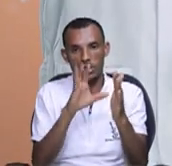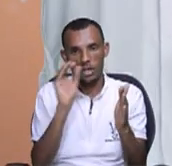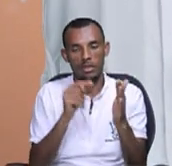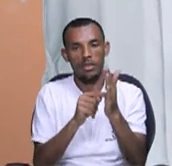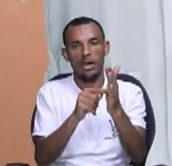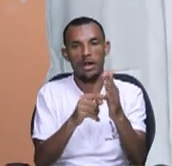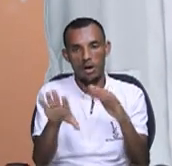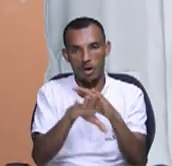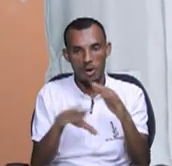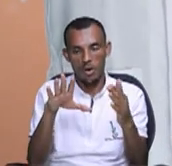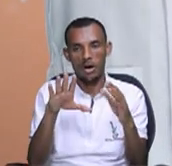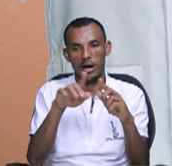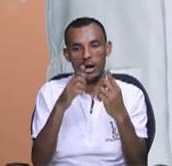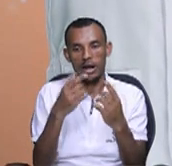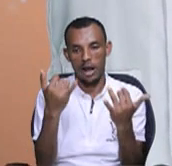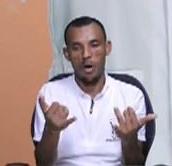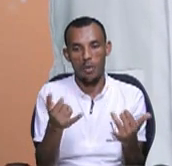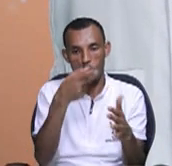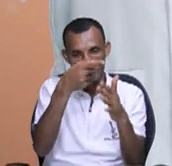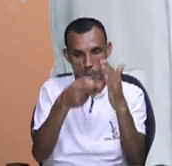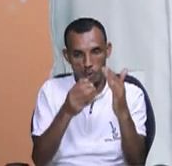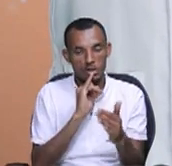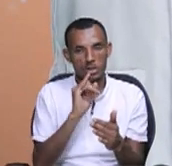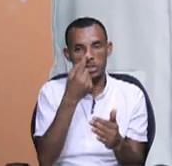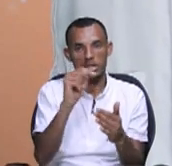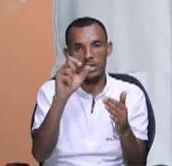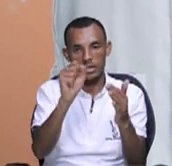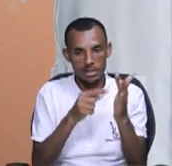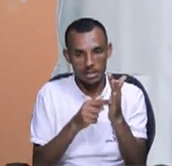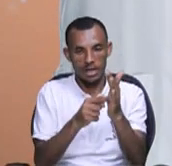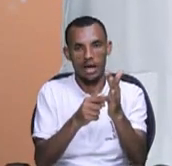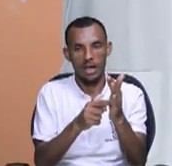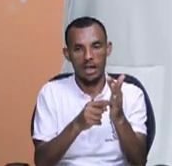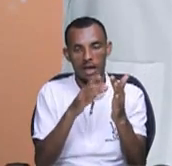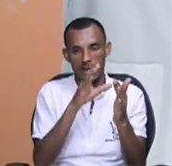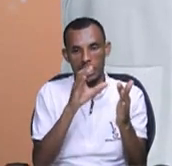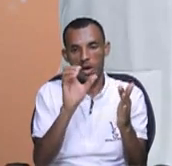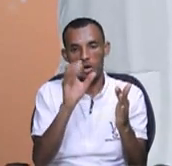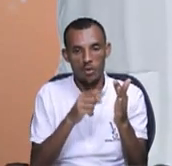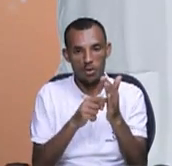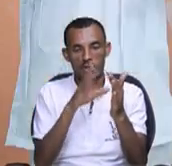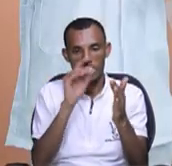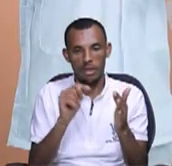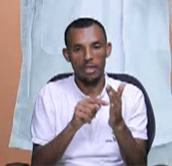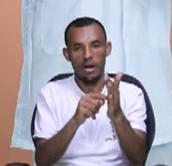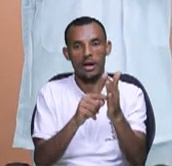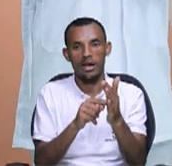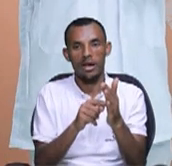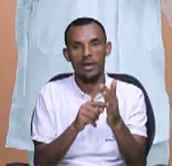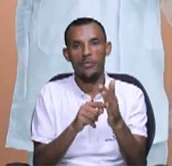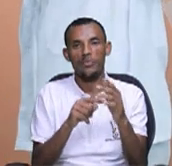learned in lower grade. Now, what is sine, cos, and tan on a certain xy